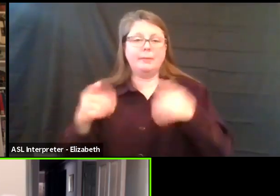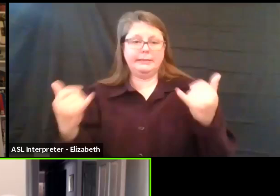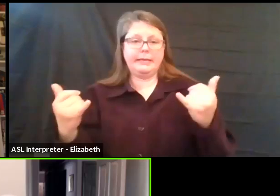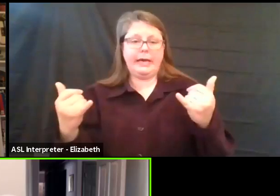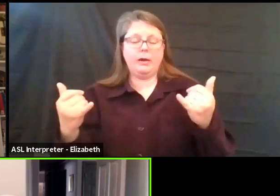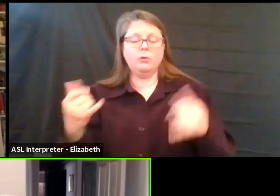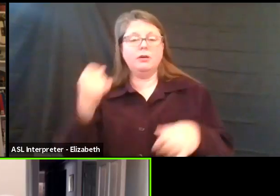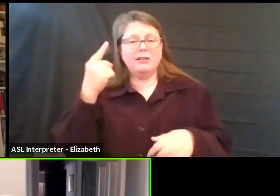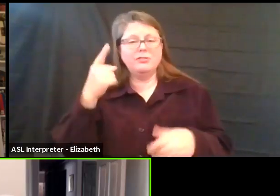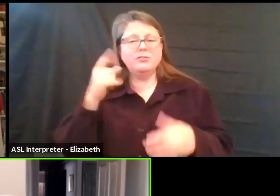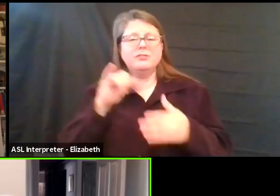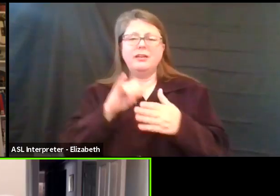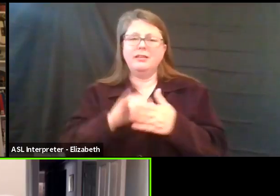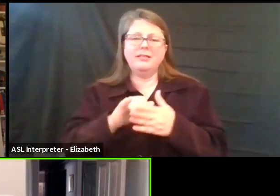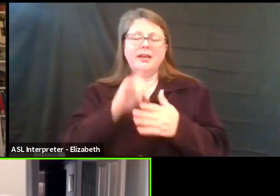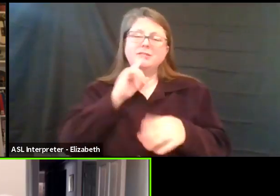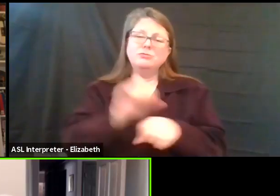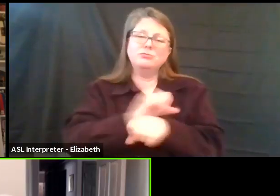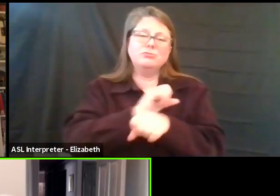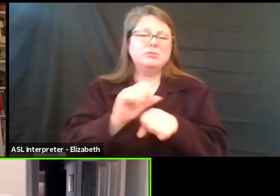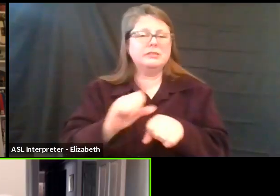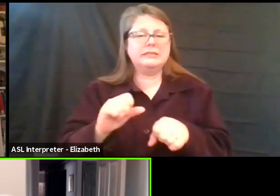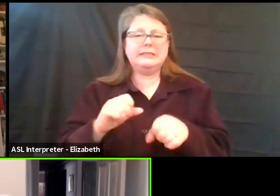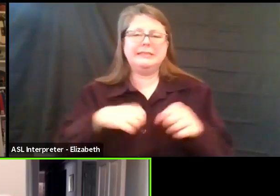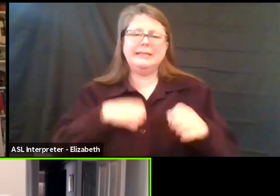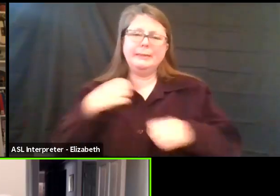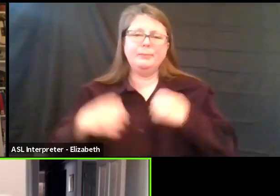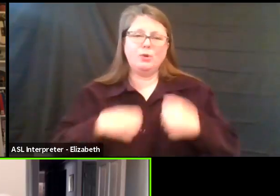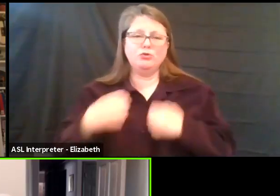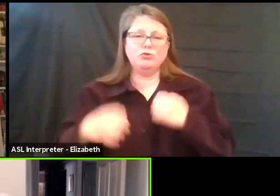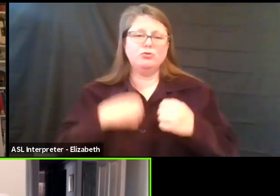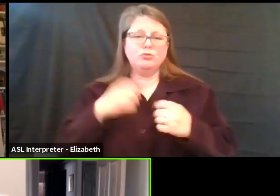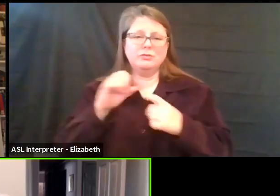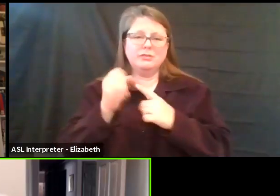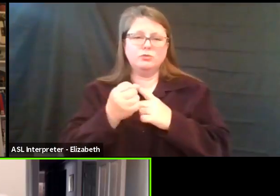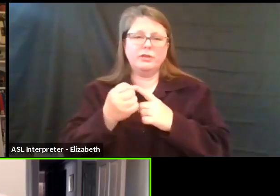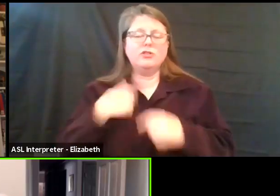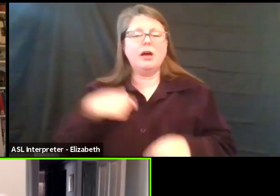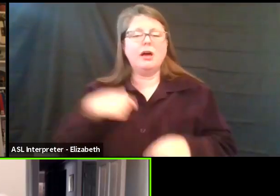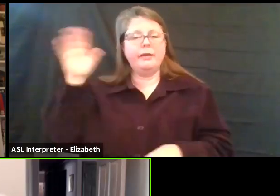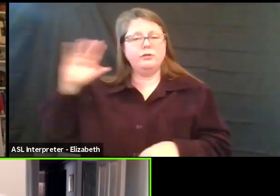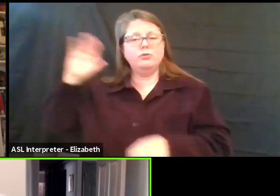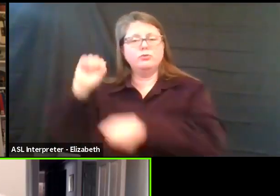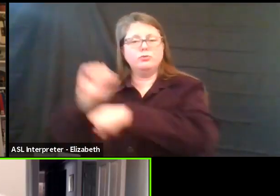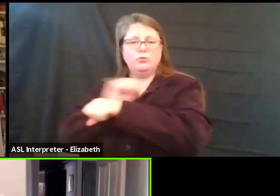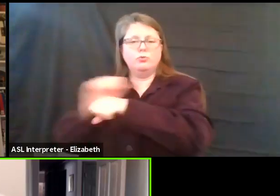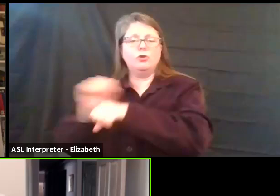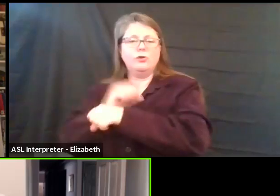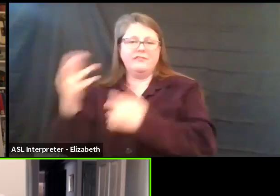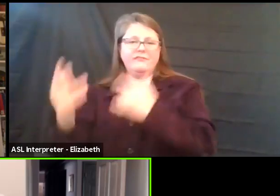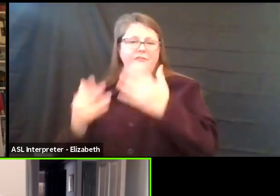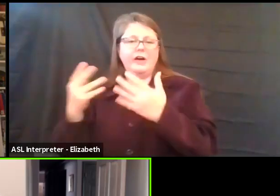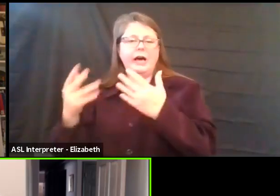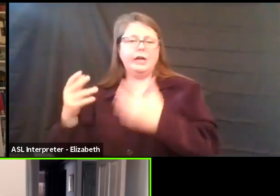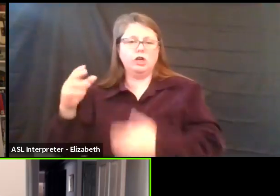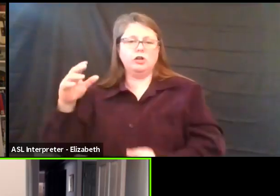policy analyst and consumer advocate, I did work in this business and handled fire claims. And